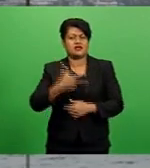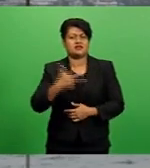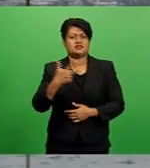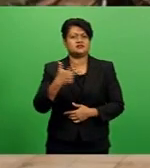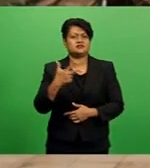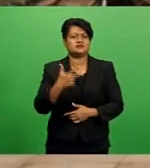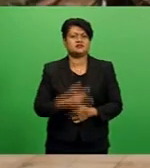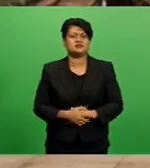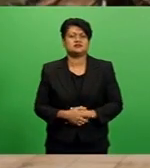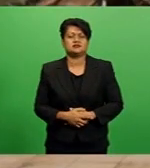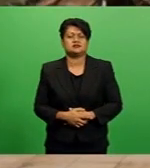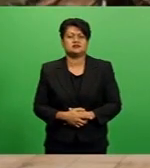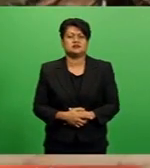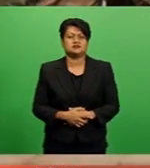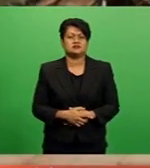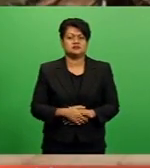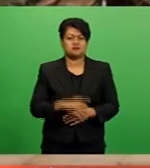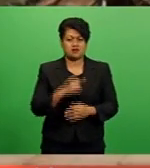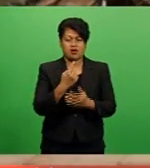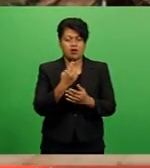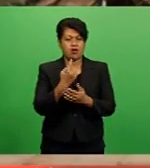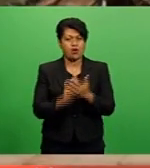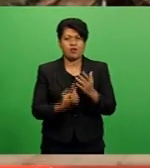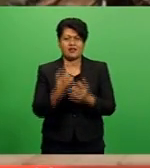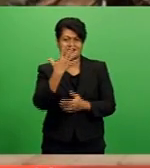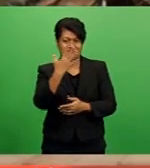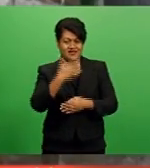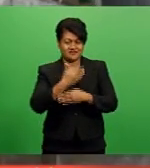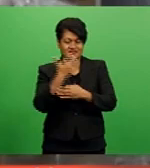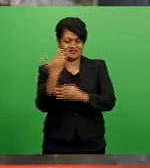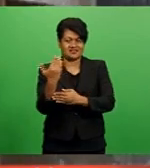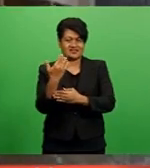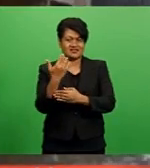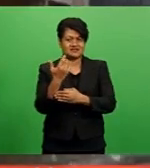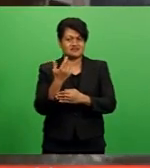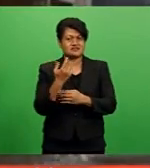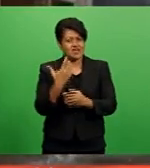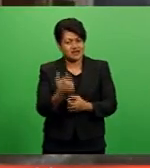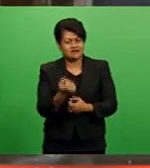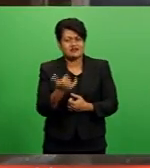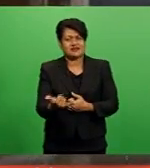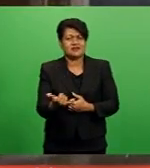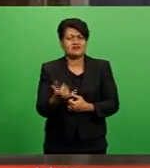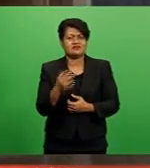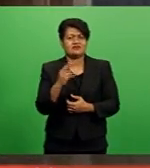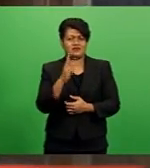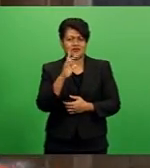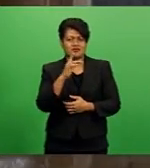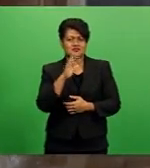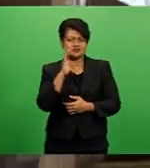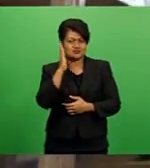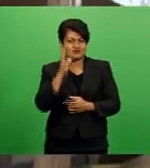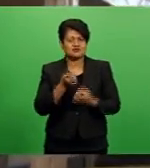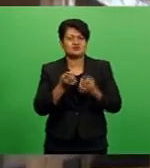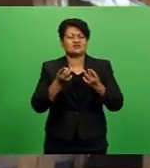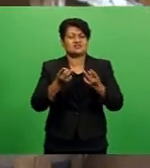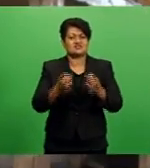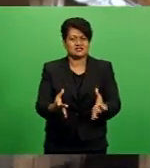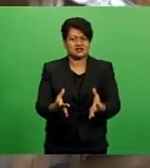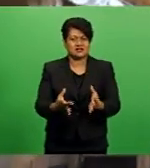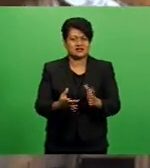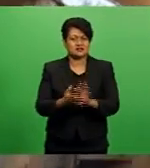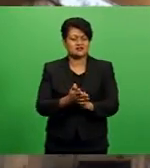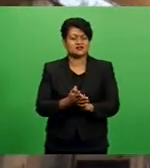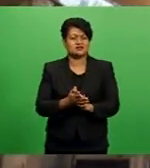reports. Only 5 days remain until the start of the new school year, and Lekutu Secondary School staff and